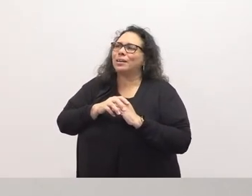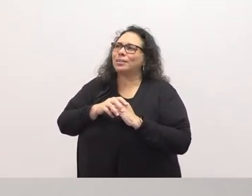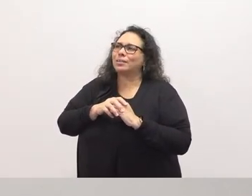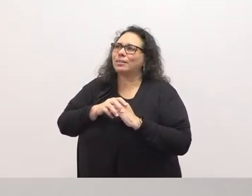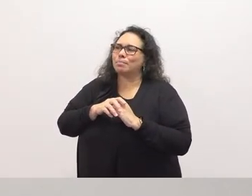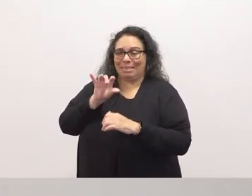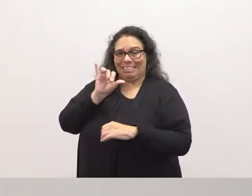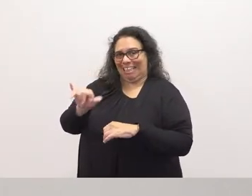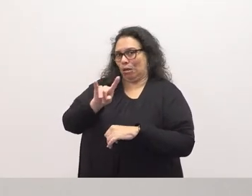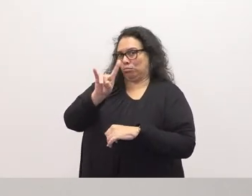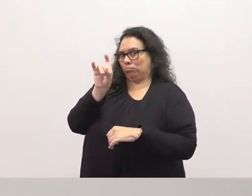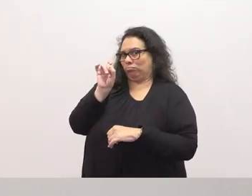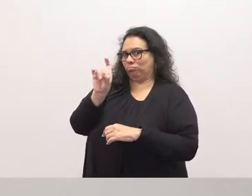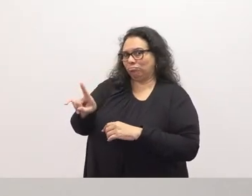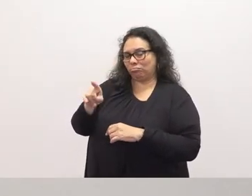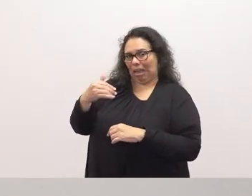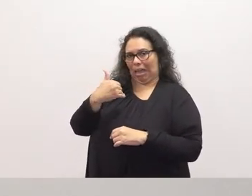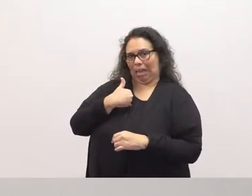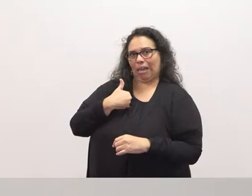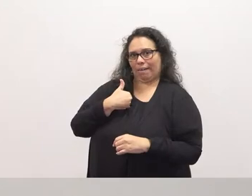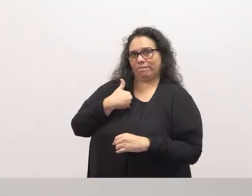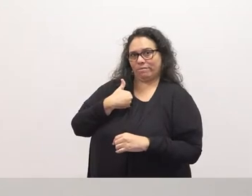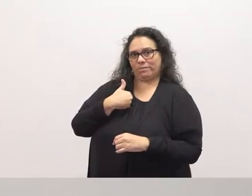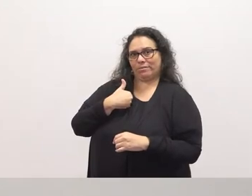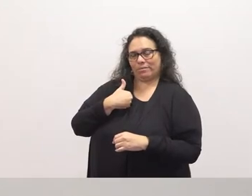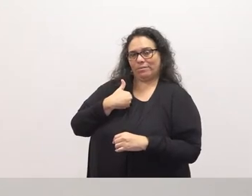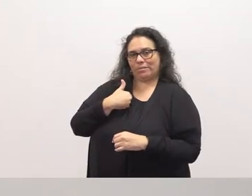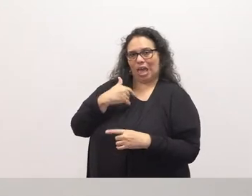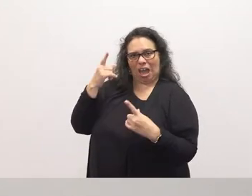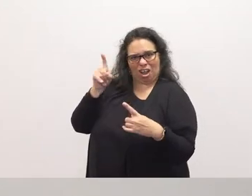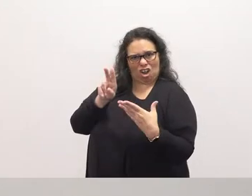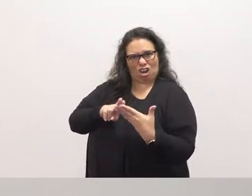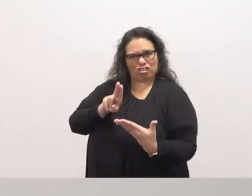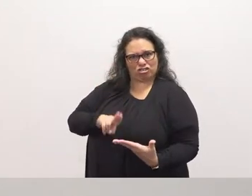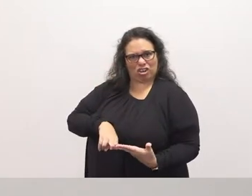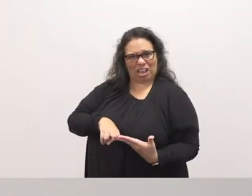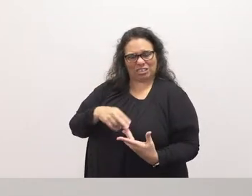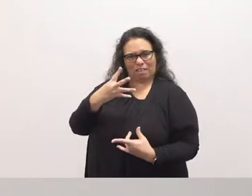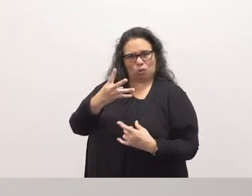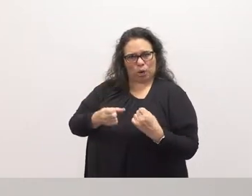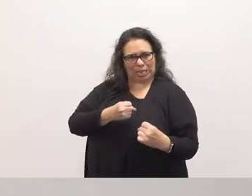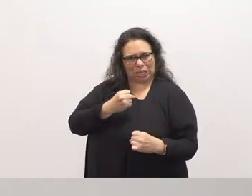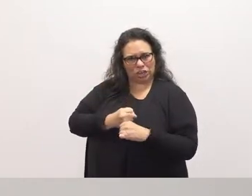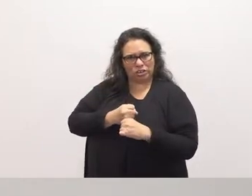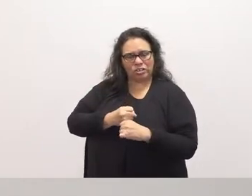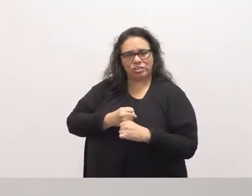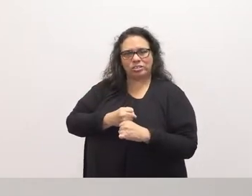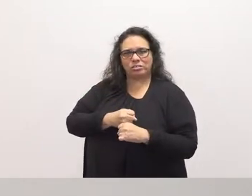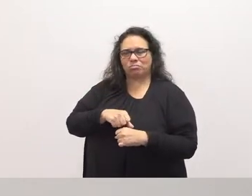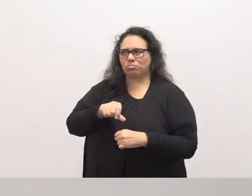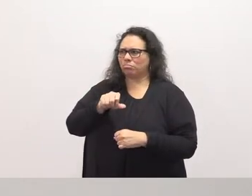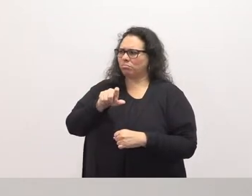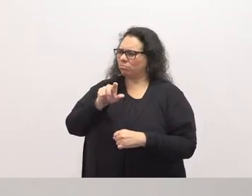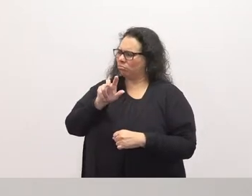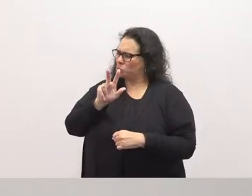but that was a question that I had in terms of a contract being for 4 years and, you know, being in